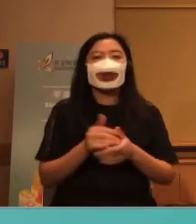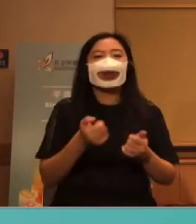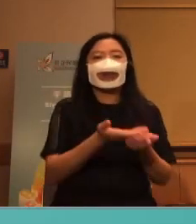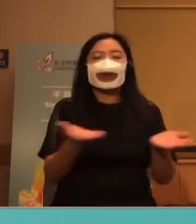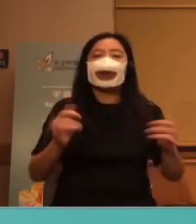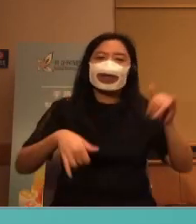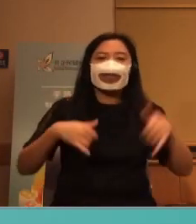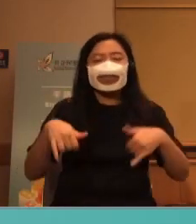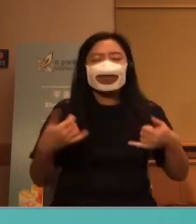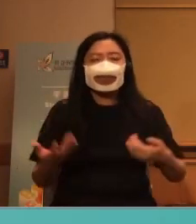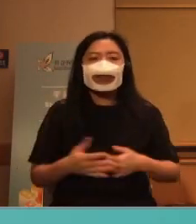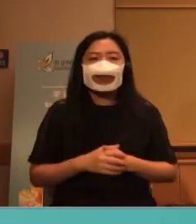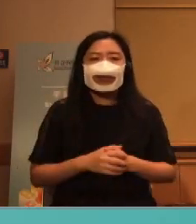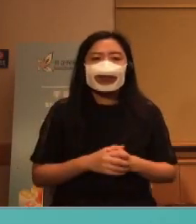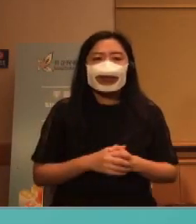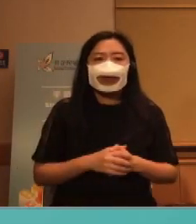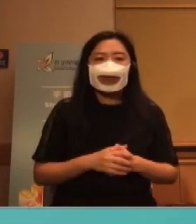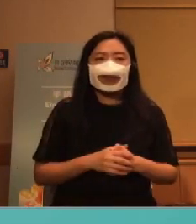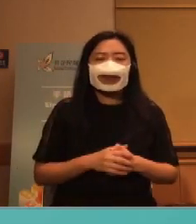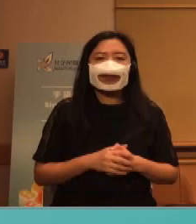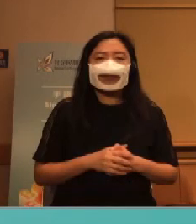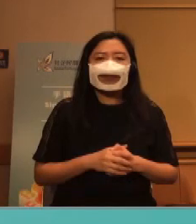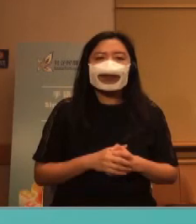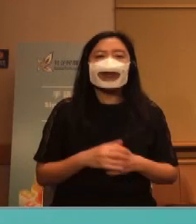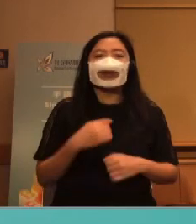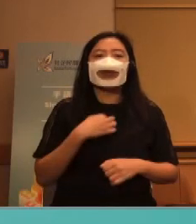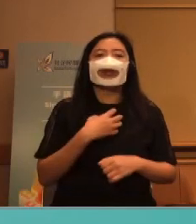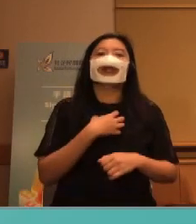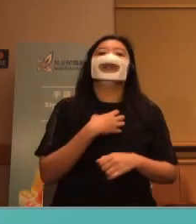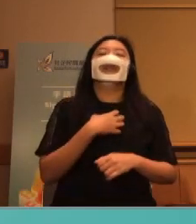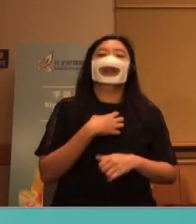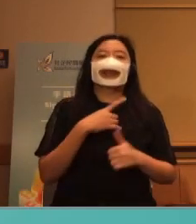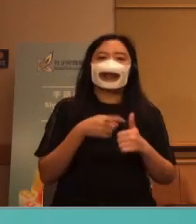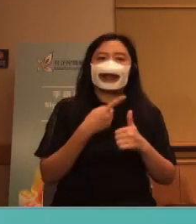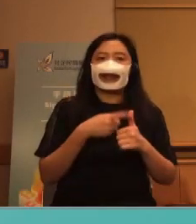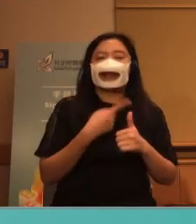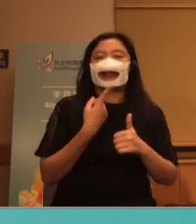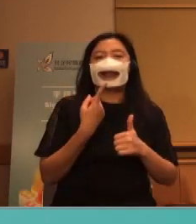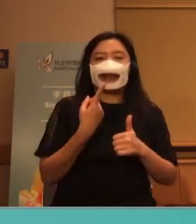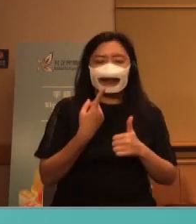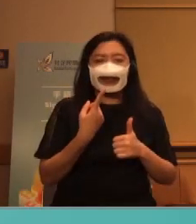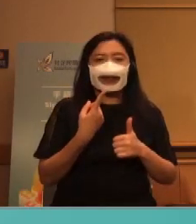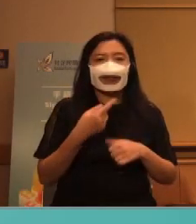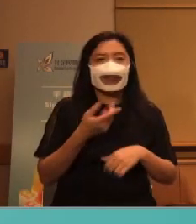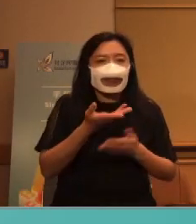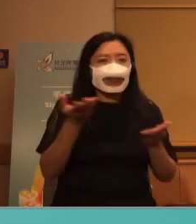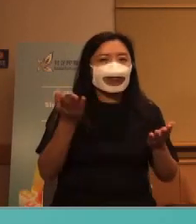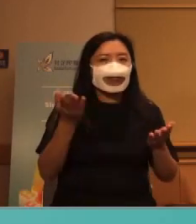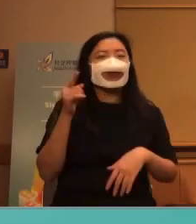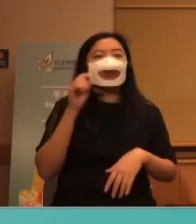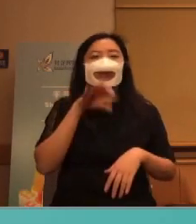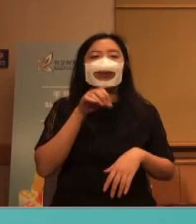So I think we need to address the elephant in the room, and it's already been mentioned. The whole saga with the